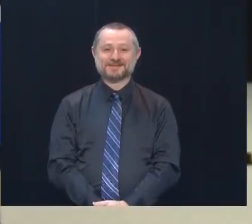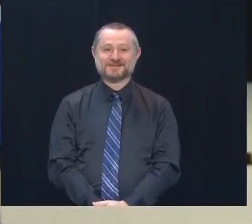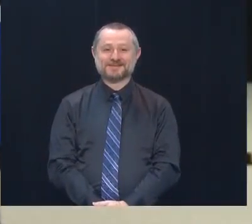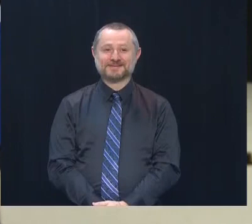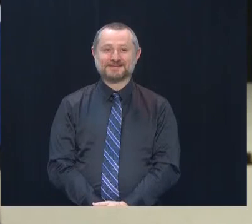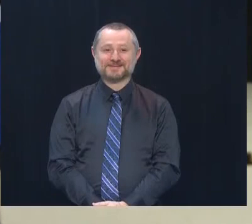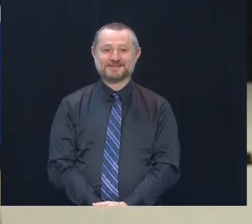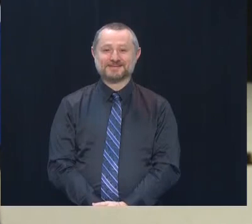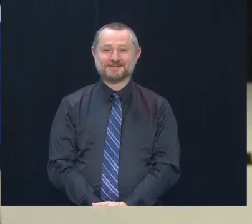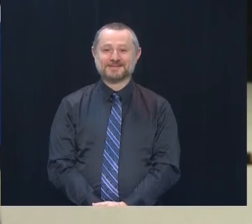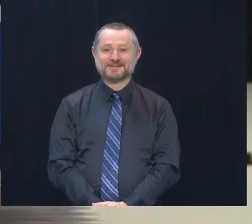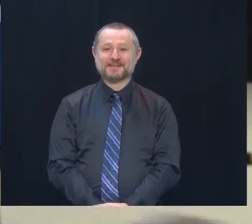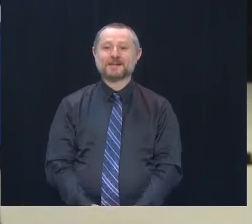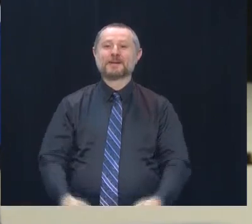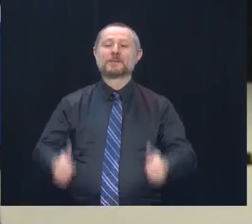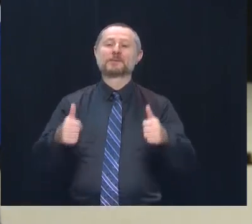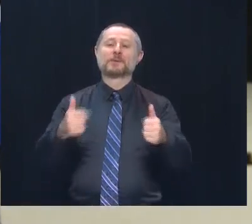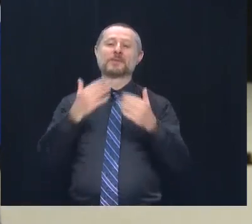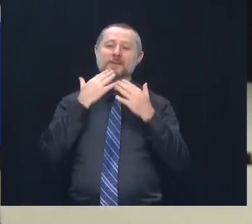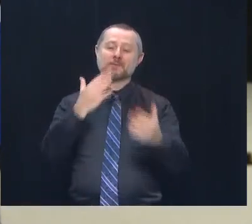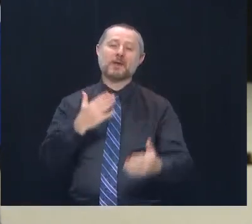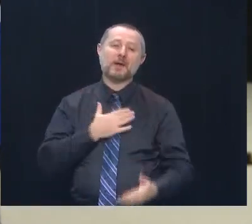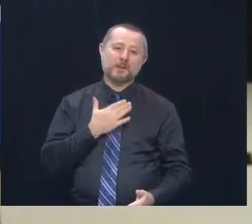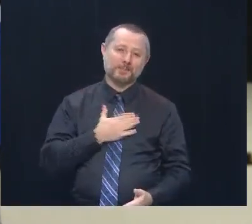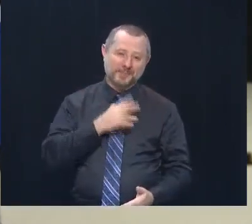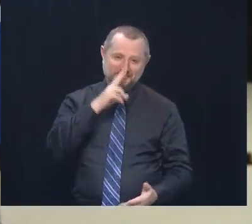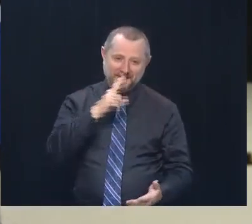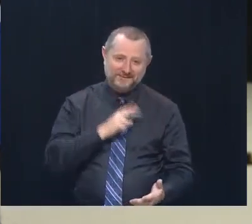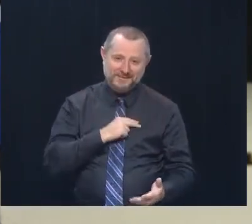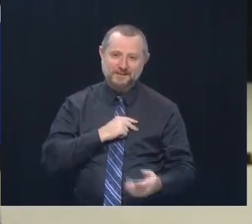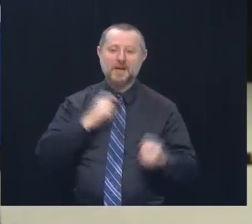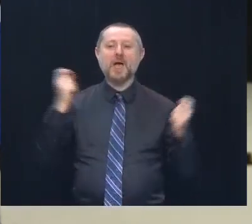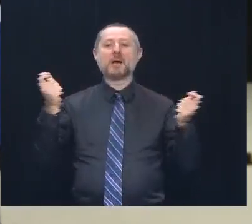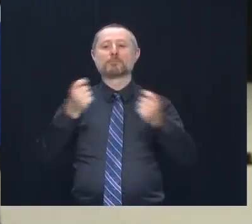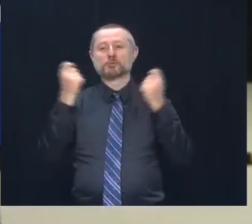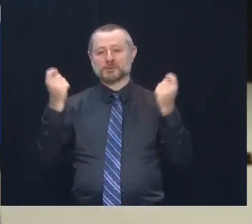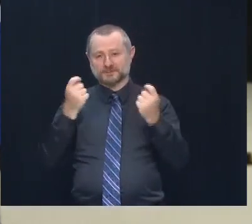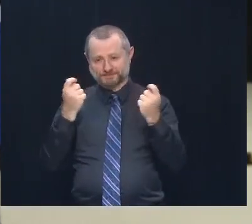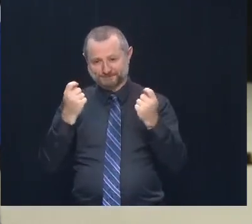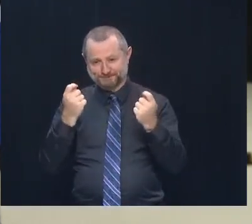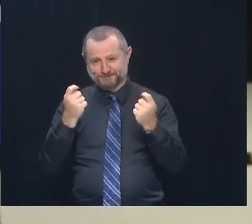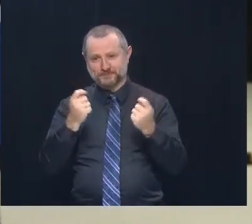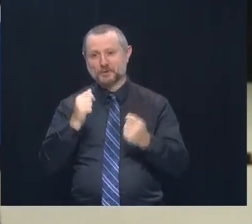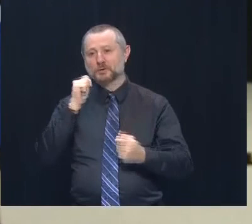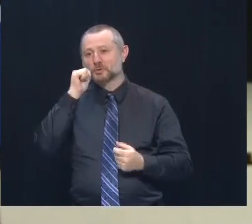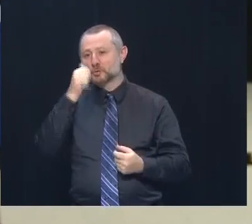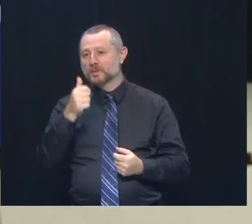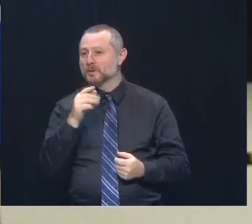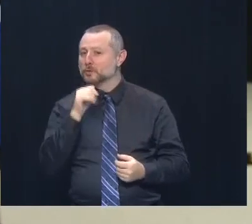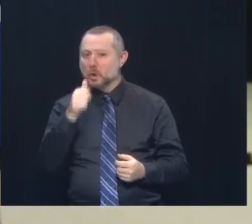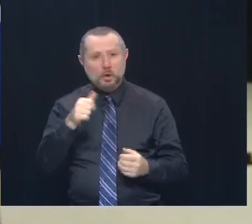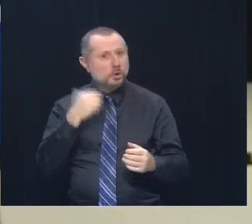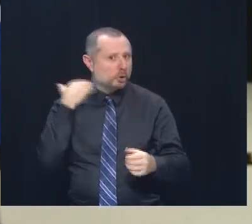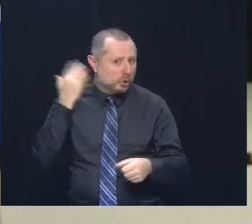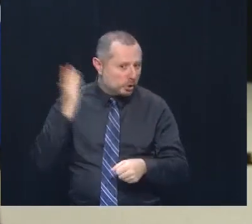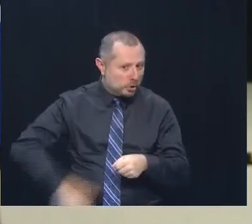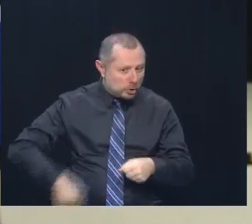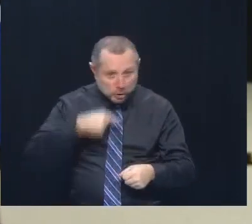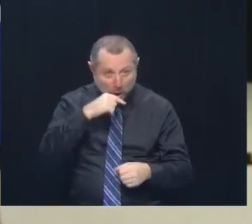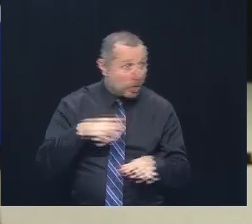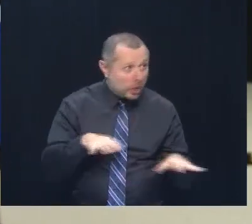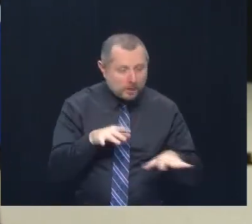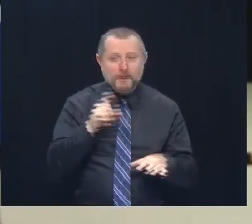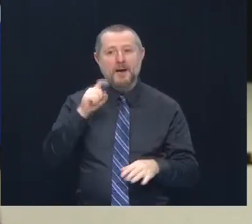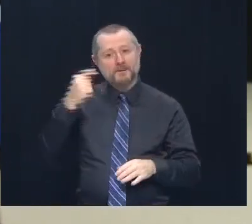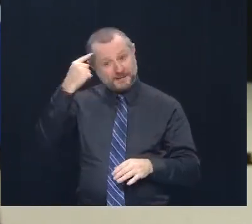mask. Okay, guys, thank you. Happy Thanksgiving. Celebrate, but don't be a turkey. Governor, if I could just get a yes